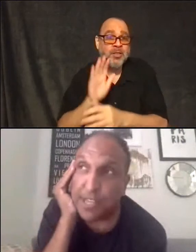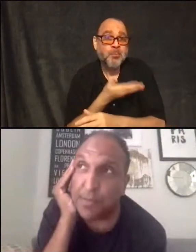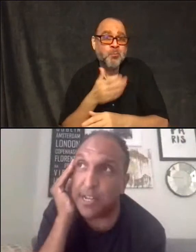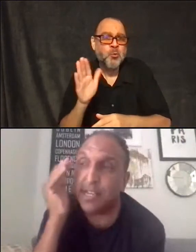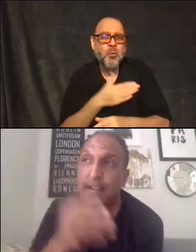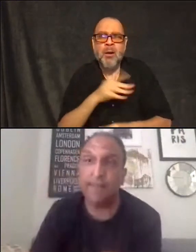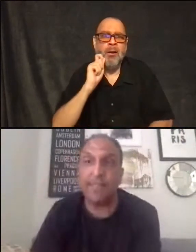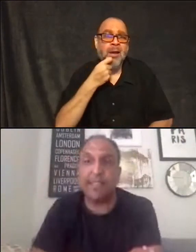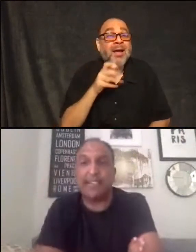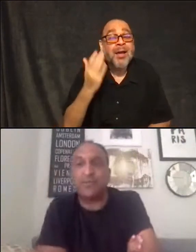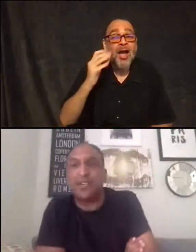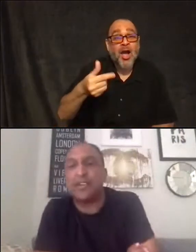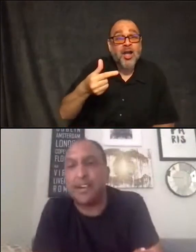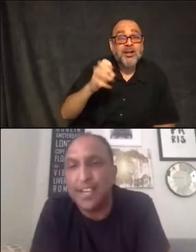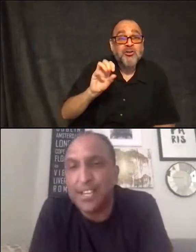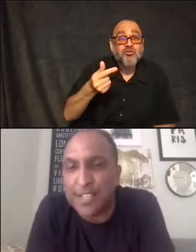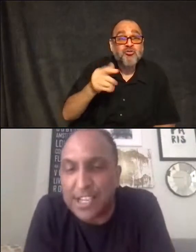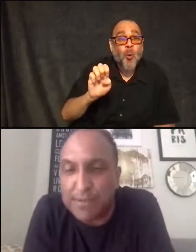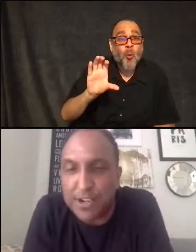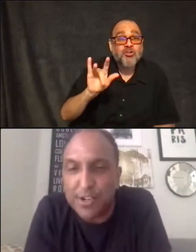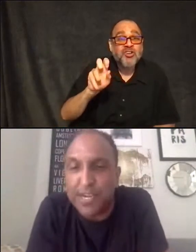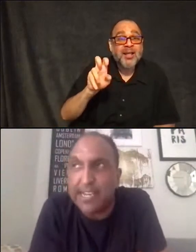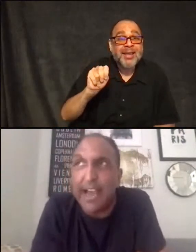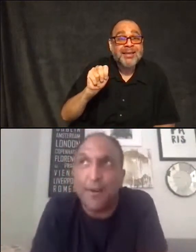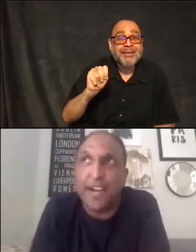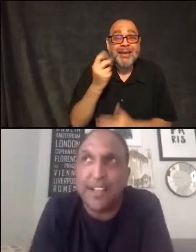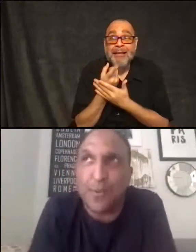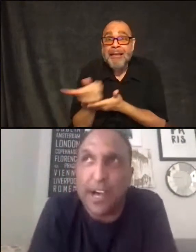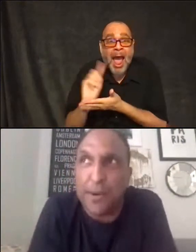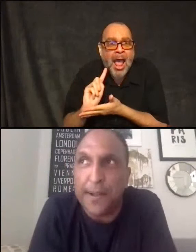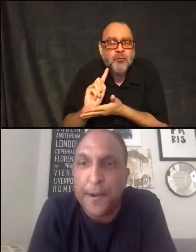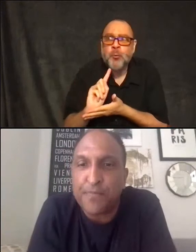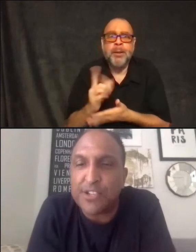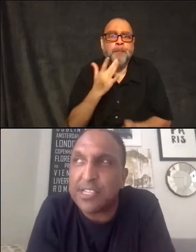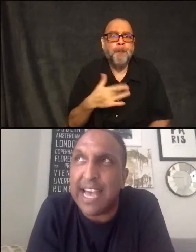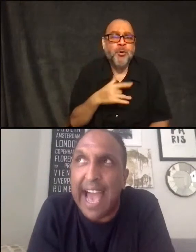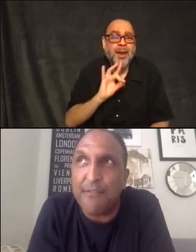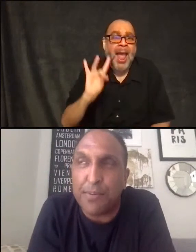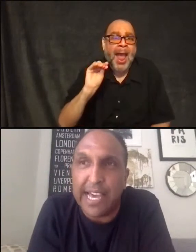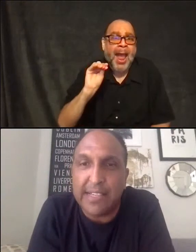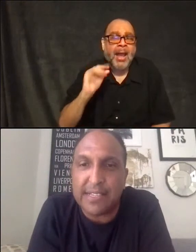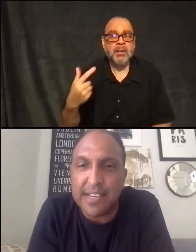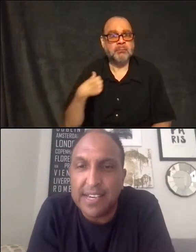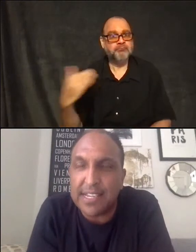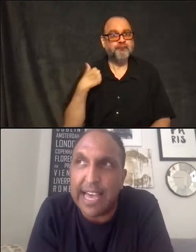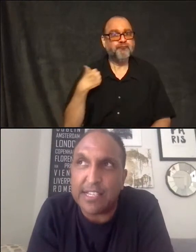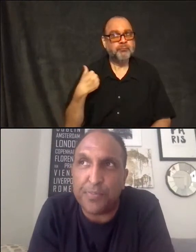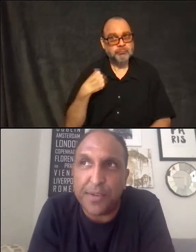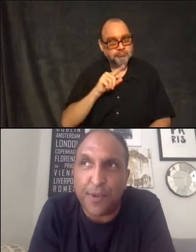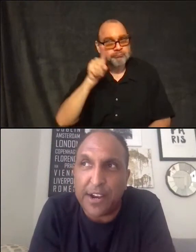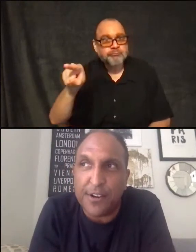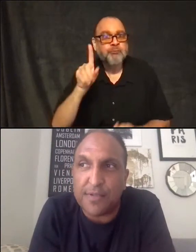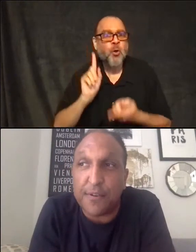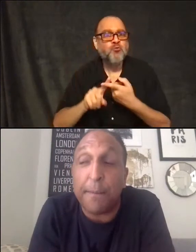80th birthday party last week. So it's actually, I'm starting to do it in IRL as well. Just to have a place to